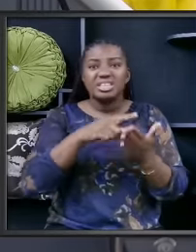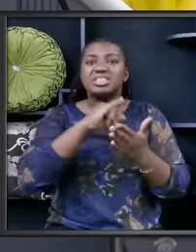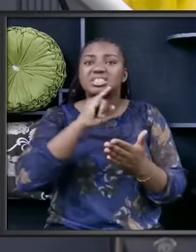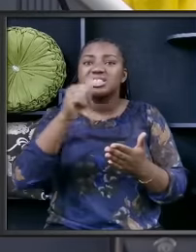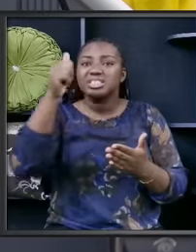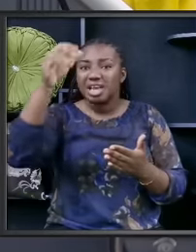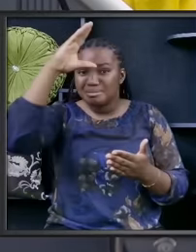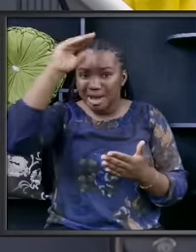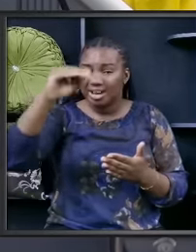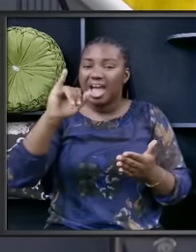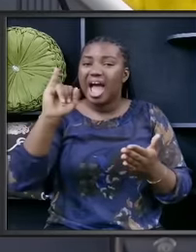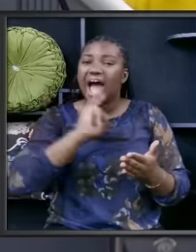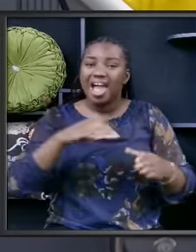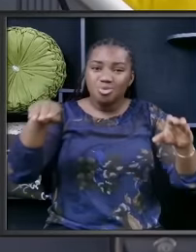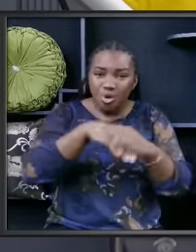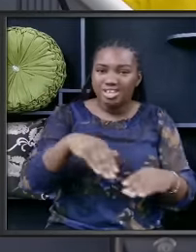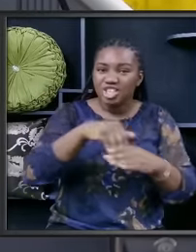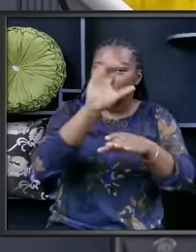church and the court.